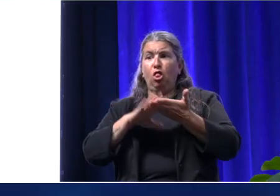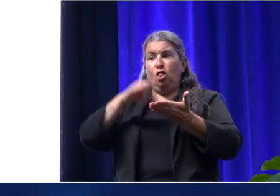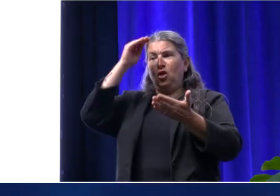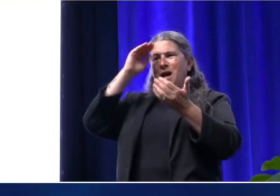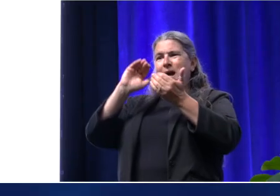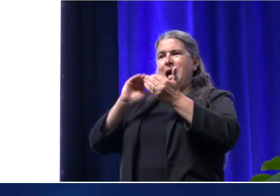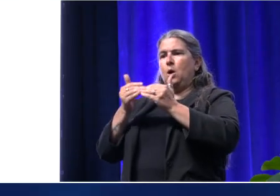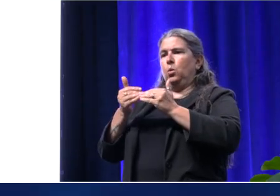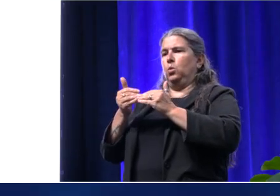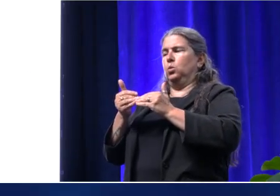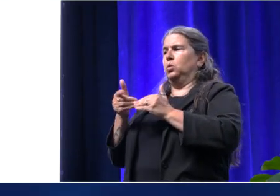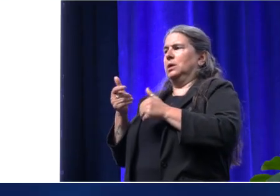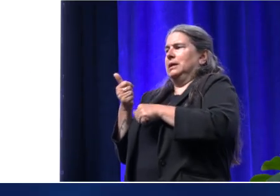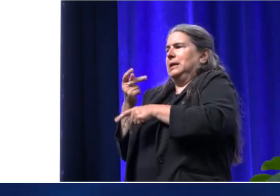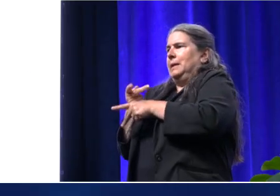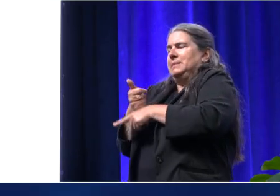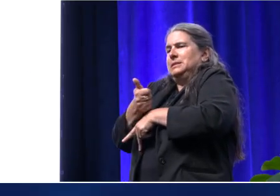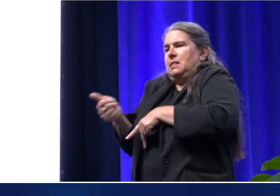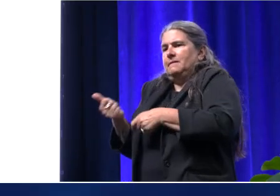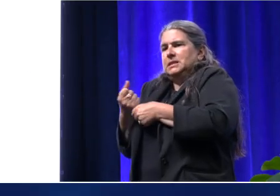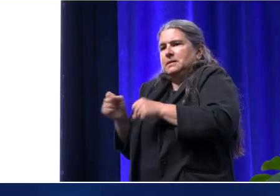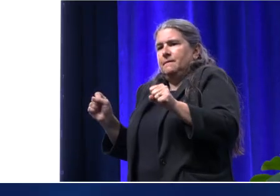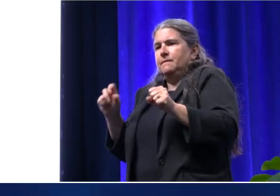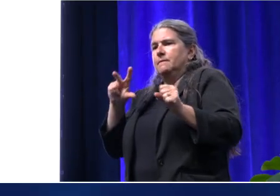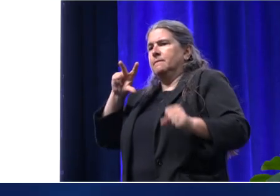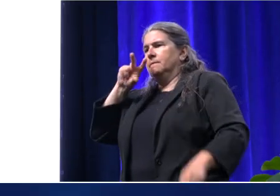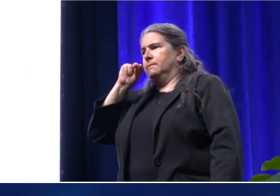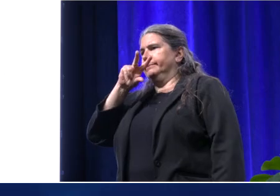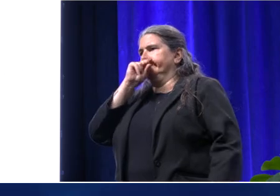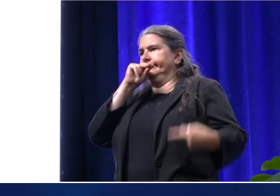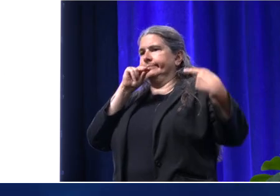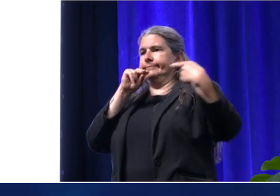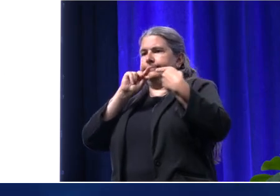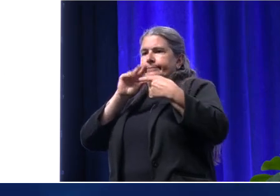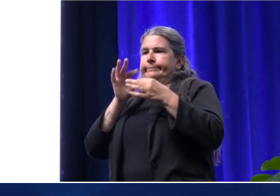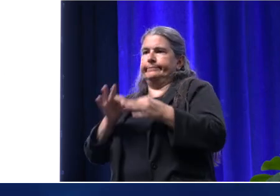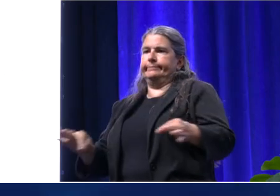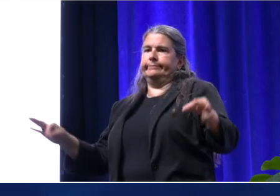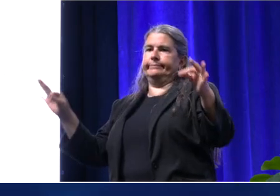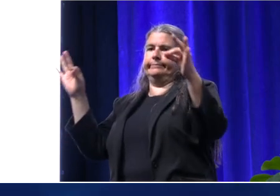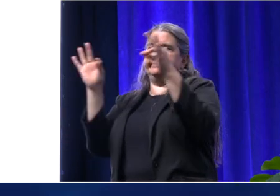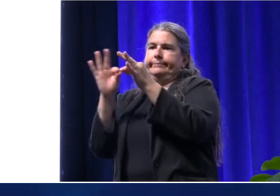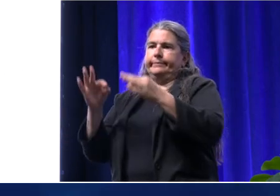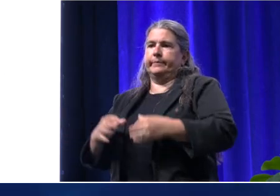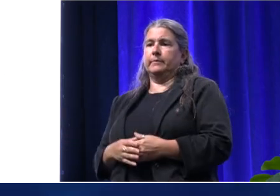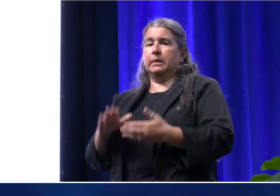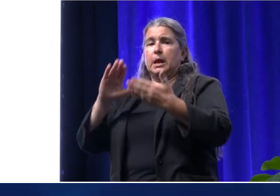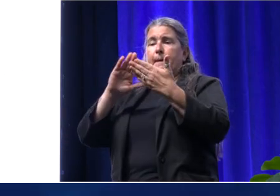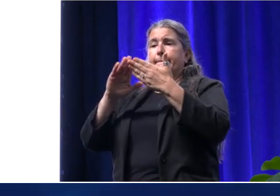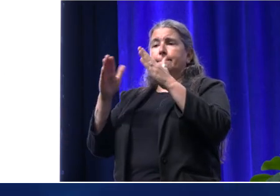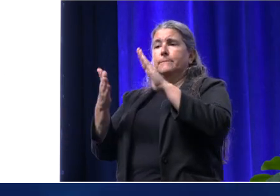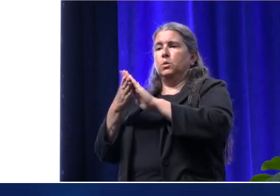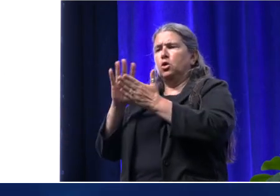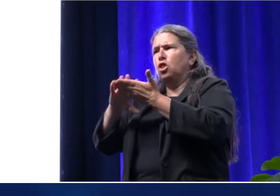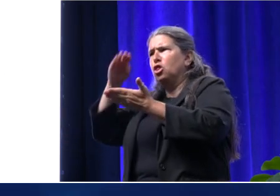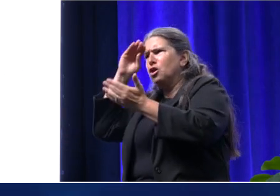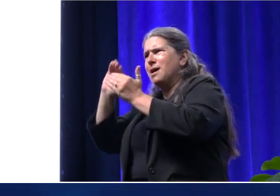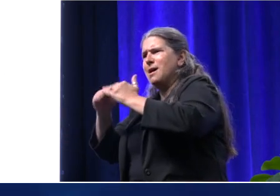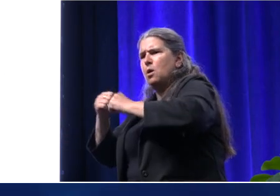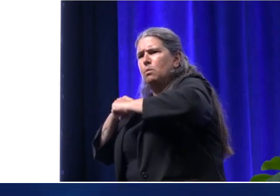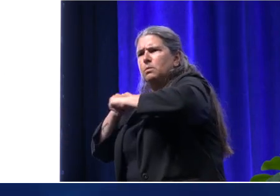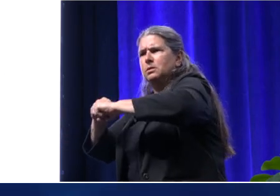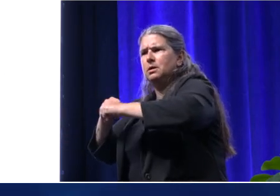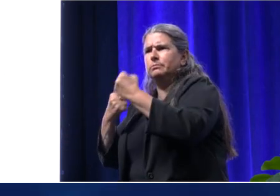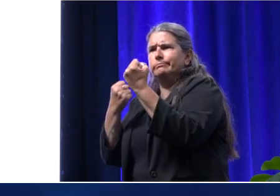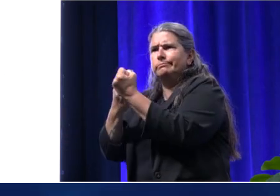is a really important part of that. Communities are learning how to keep their own communities safe. Access to treatment